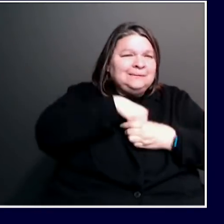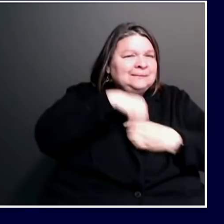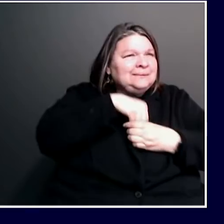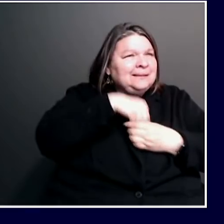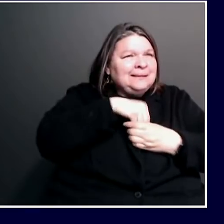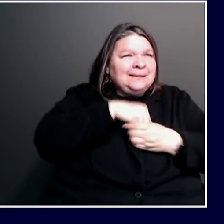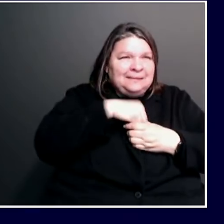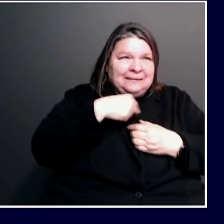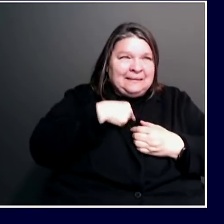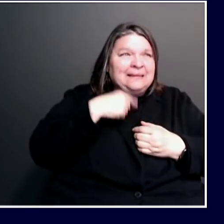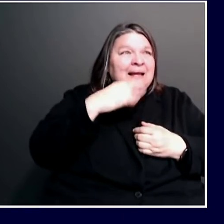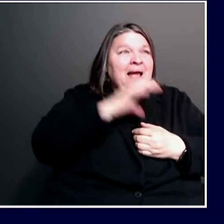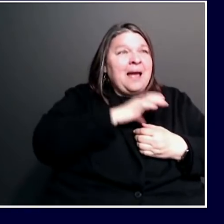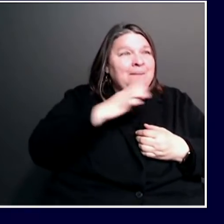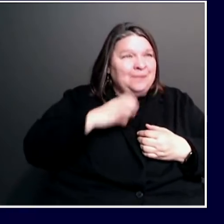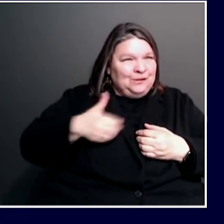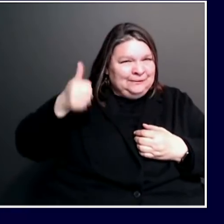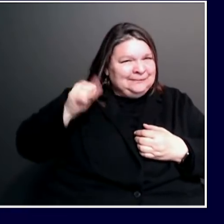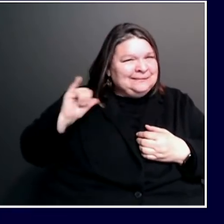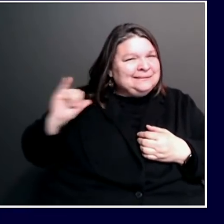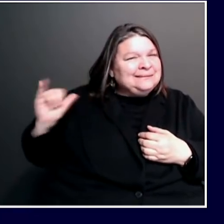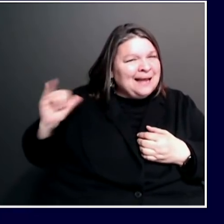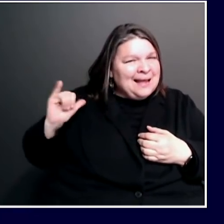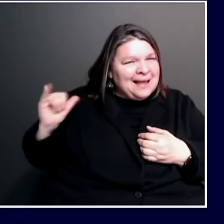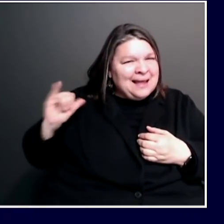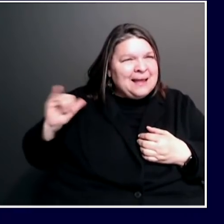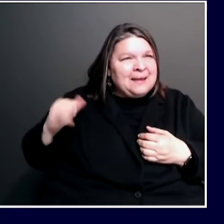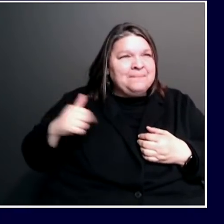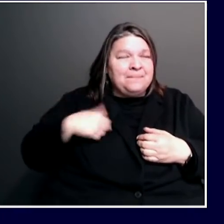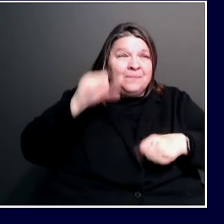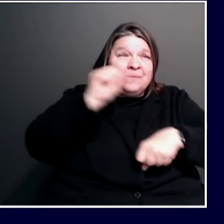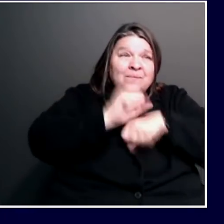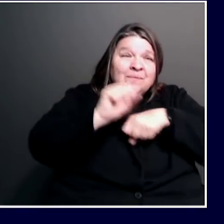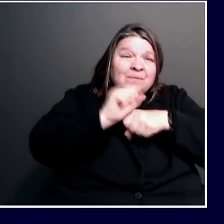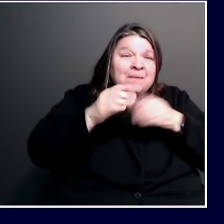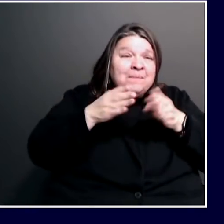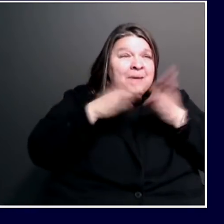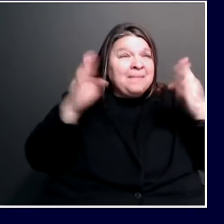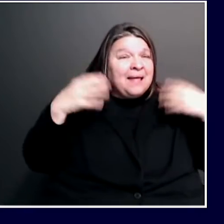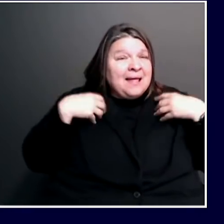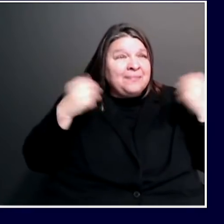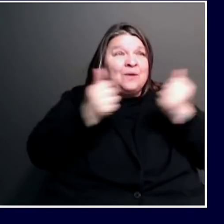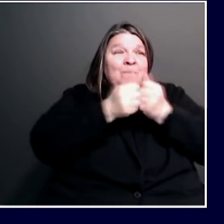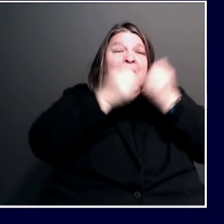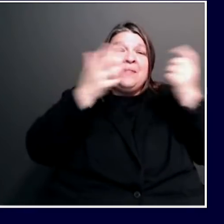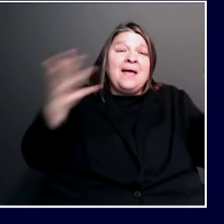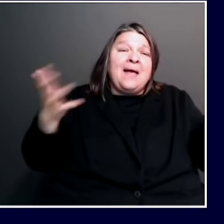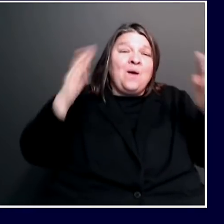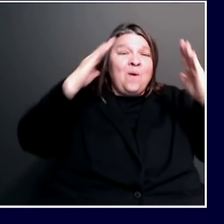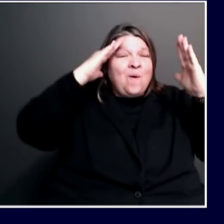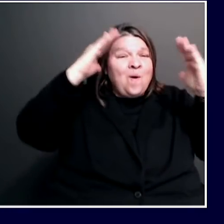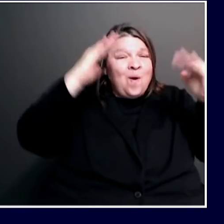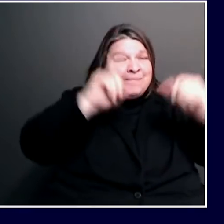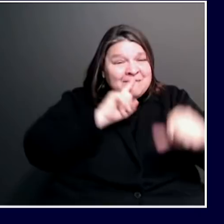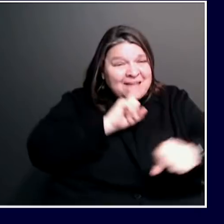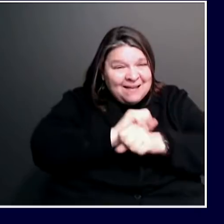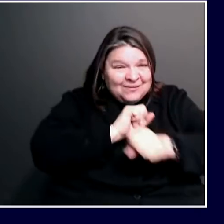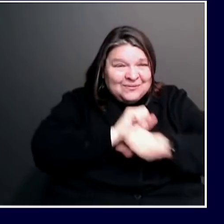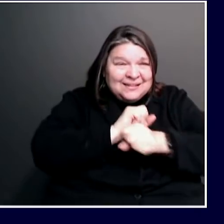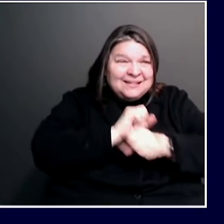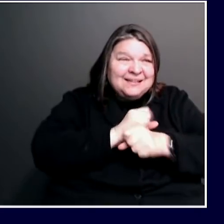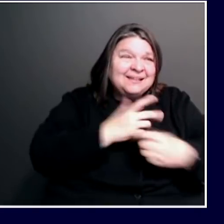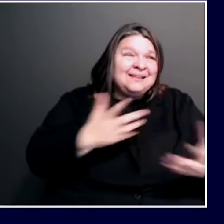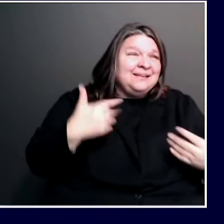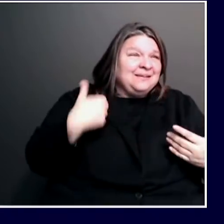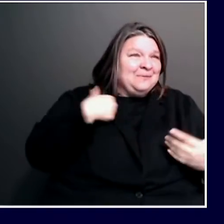me, I don't think you can work in public health and healthcare at a time like this and not be optimistic, always. So I'm always an optimist, but this is